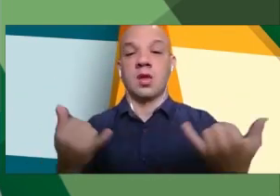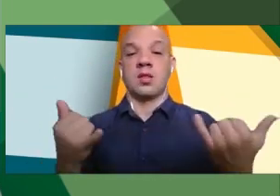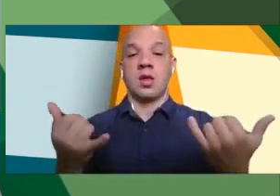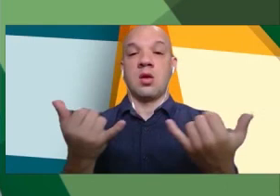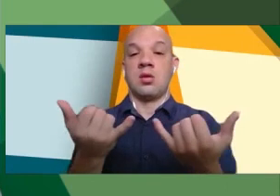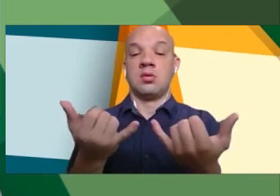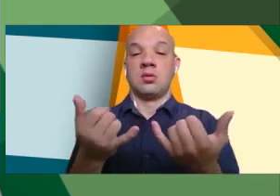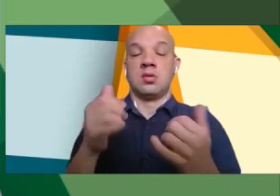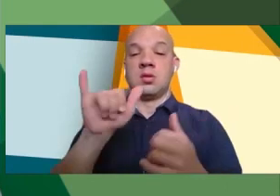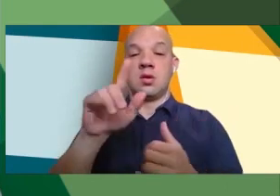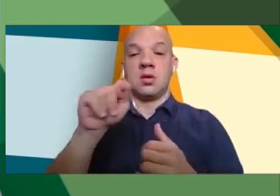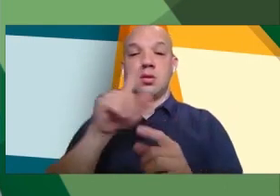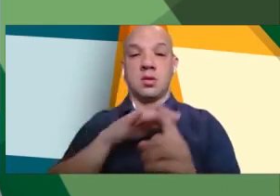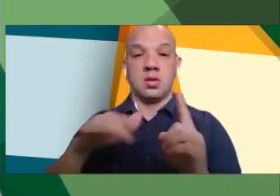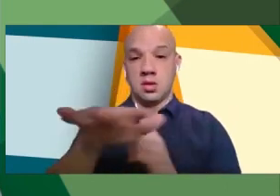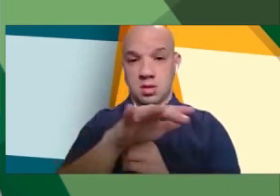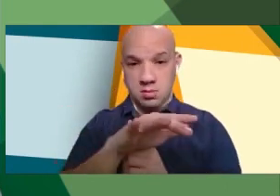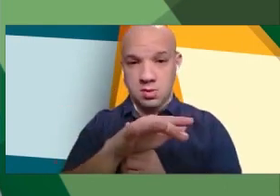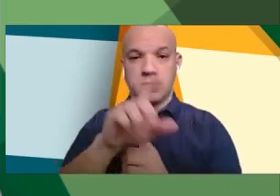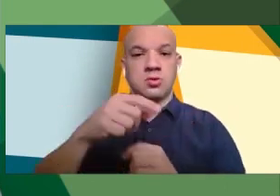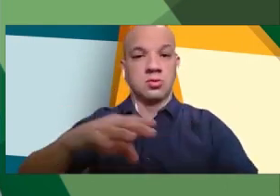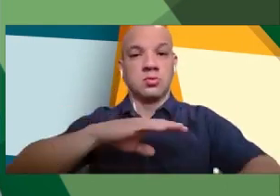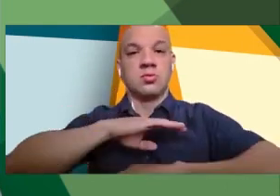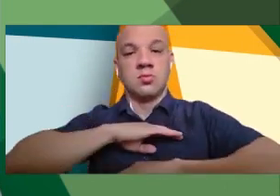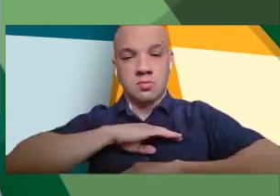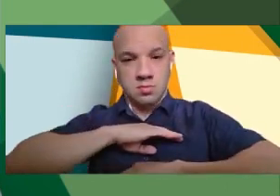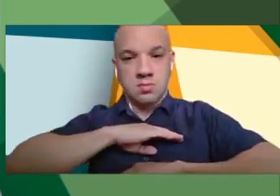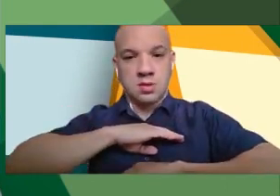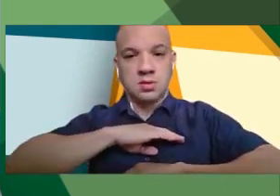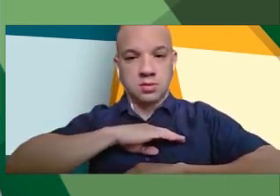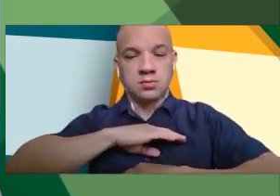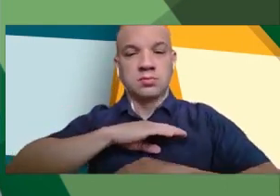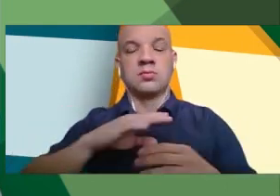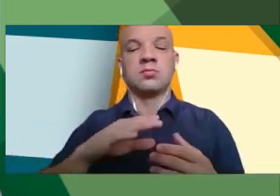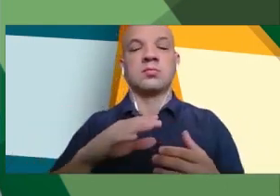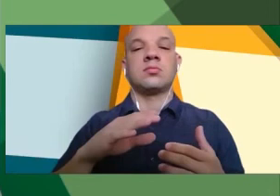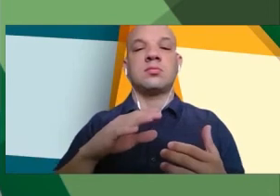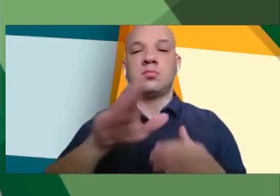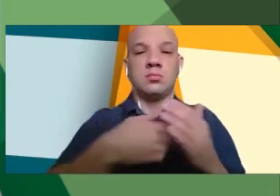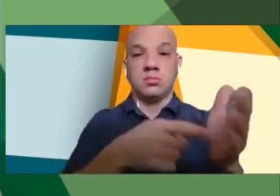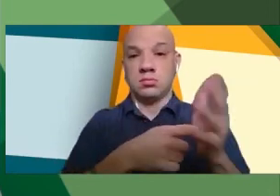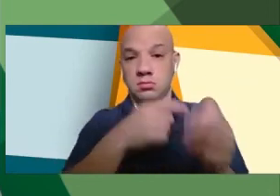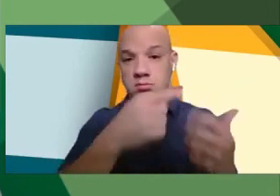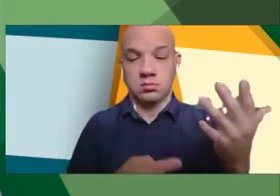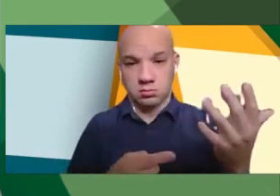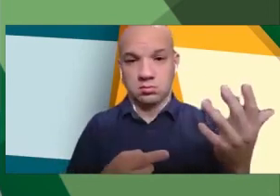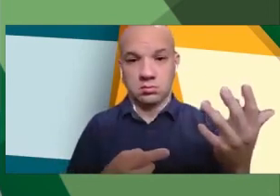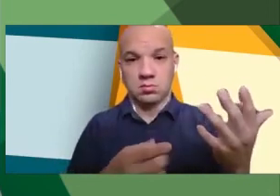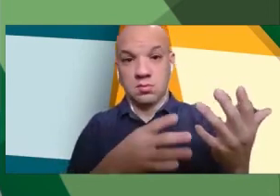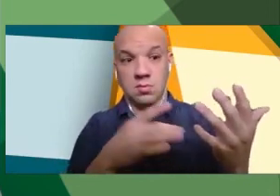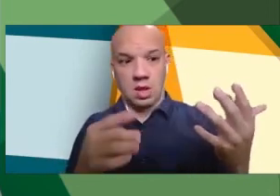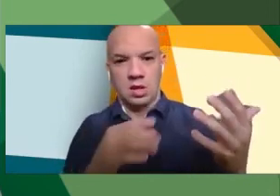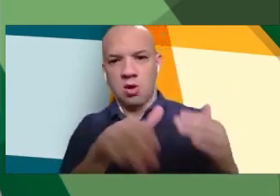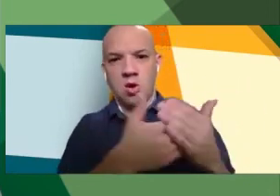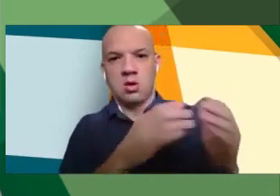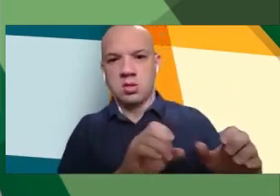is insufficient to meet the computing needs of the PRDOH, to highlight the opportunities and